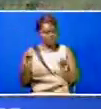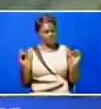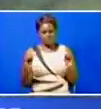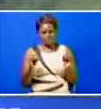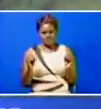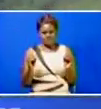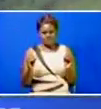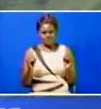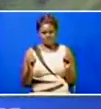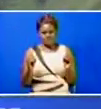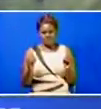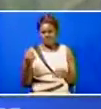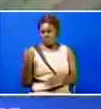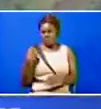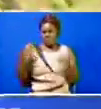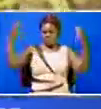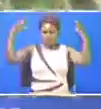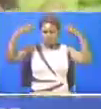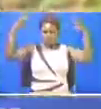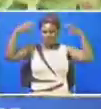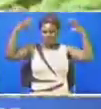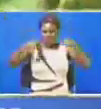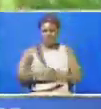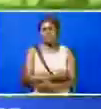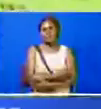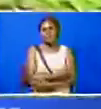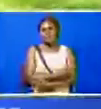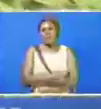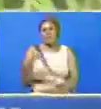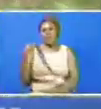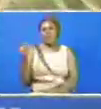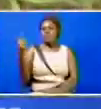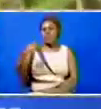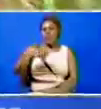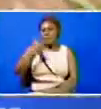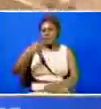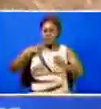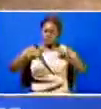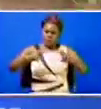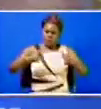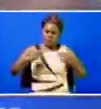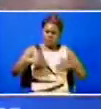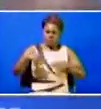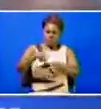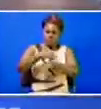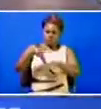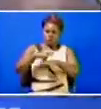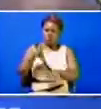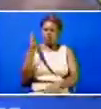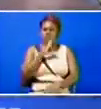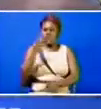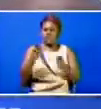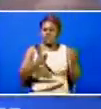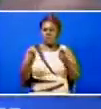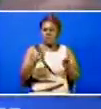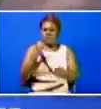area as a result of recent heavy rains. We need geologists to come to this place. Na tunataka watu wa national disaster management.